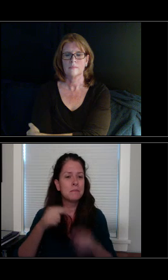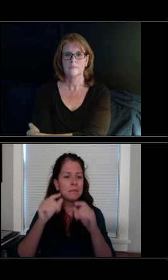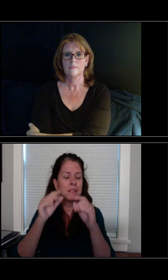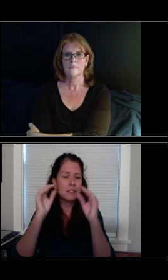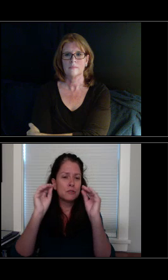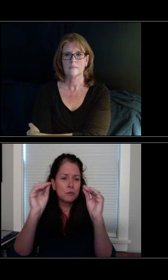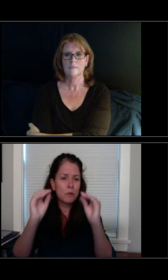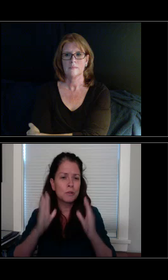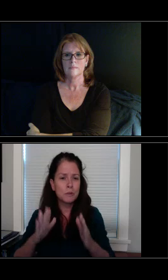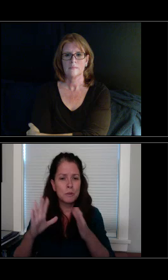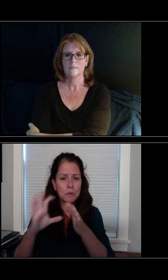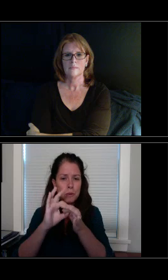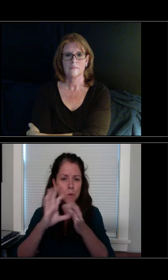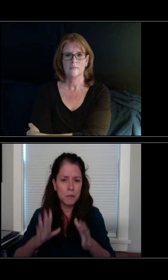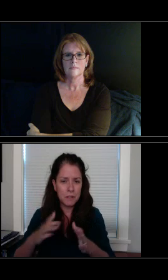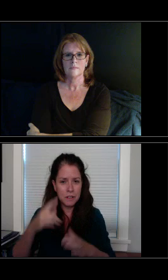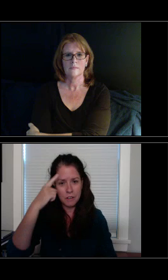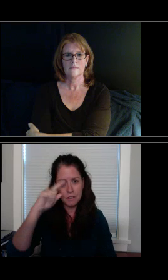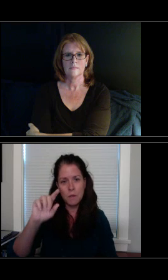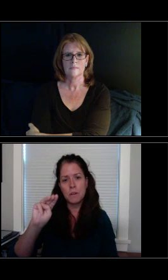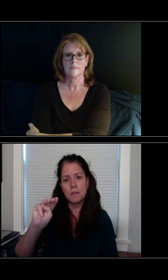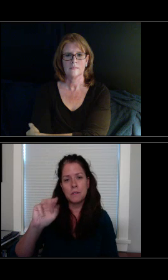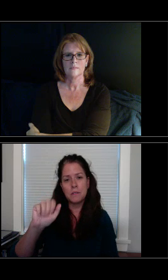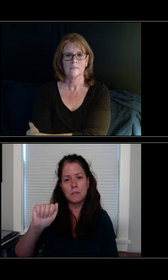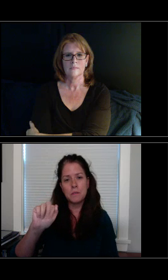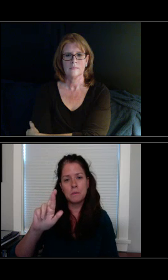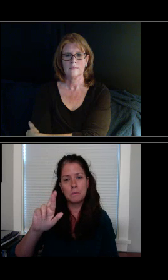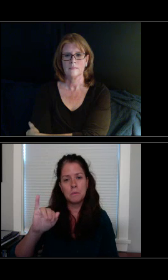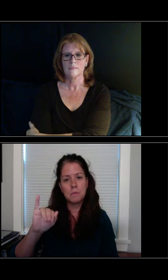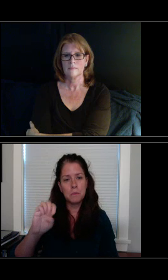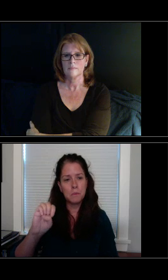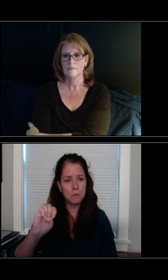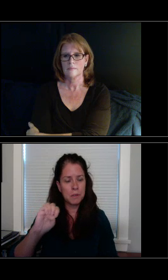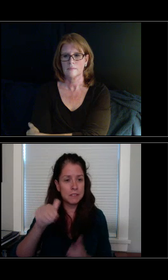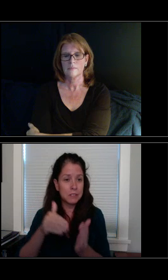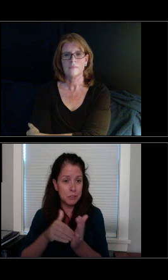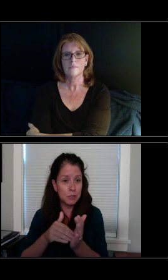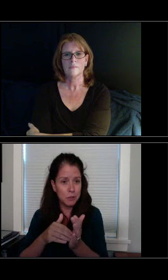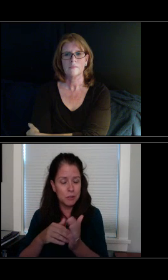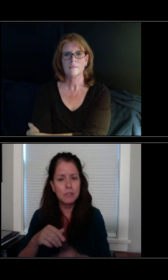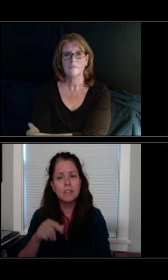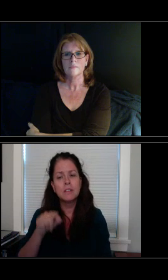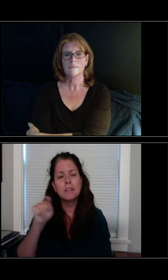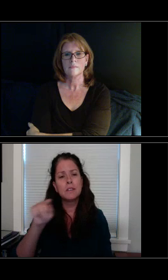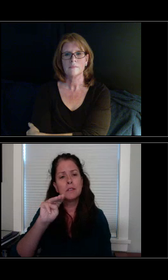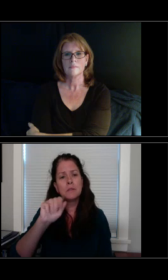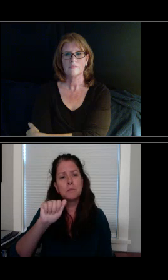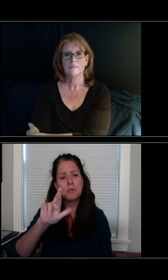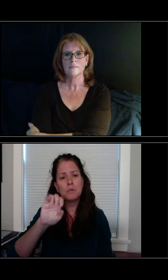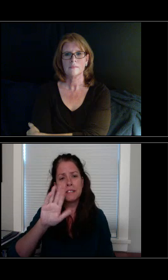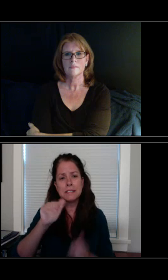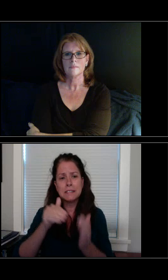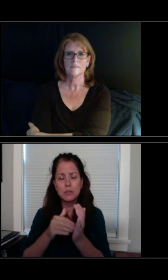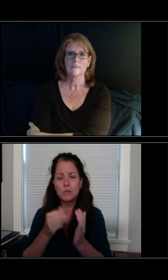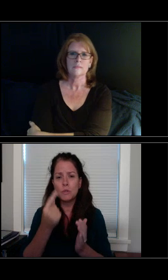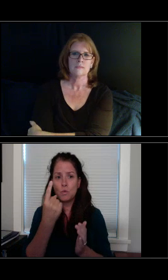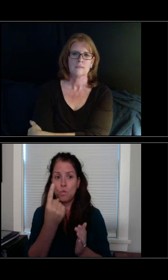I am Amy Williamson, and I am the instructor coordinator for the Marie Center